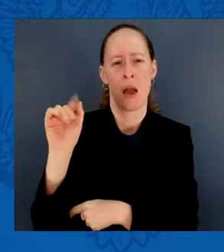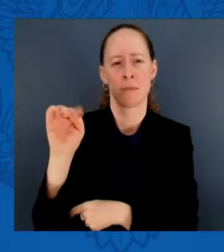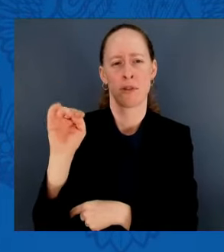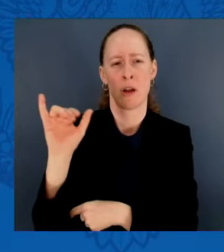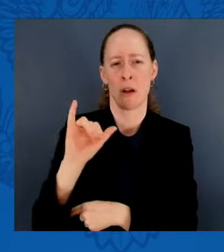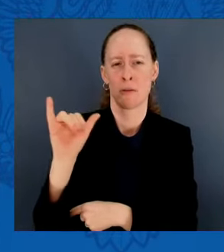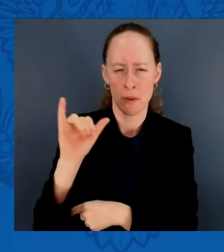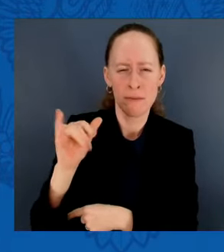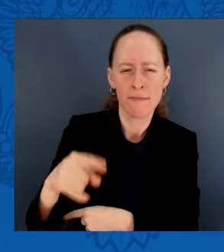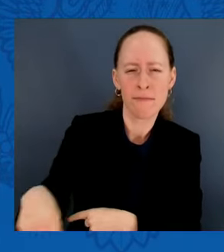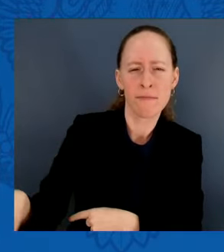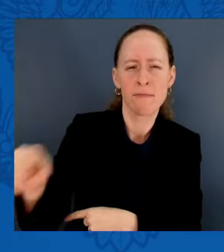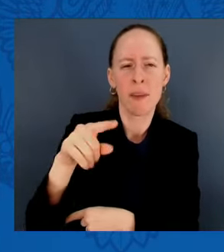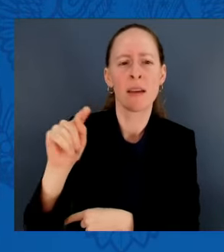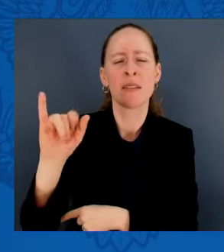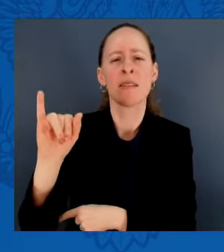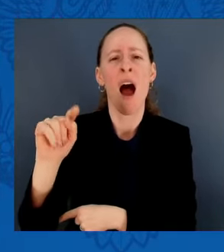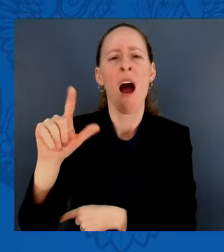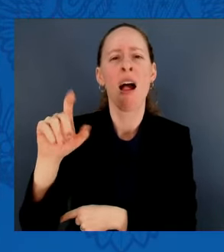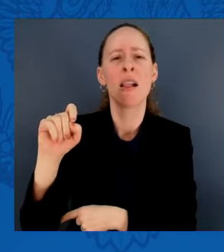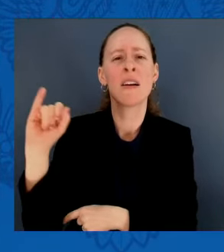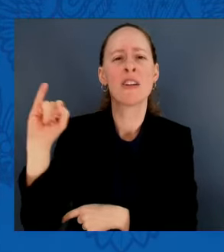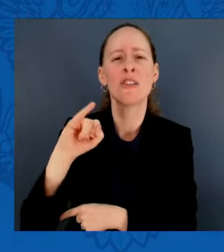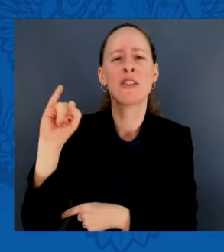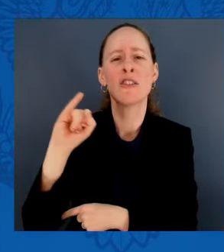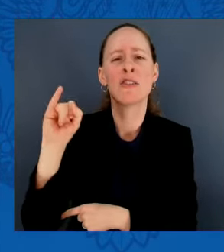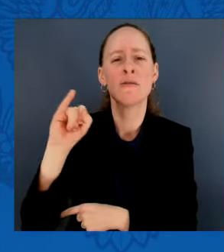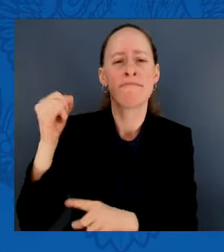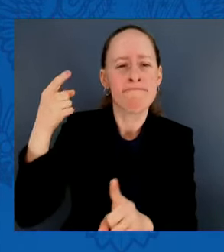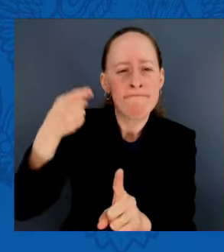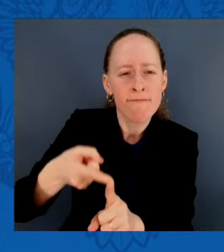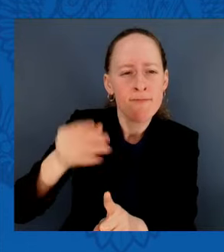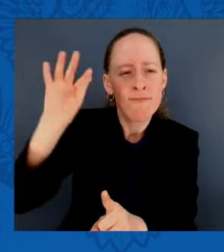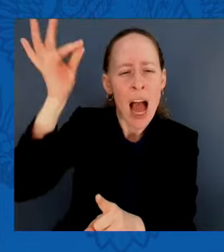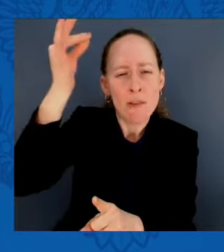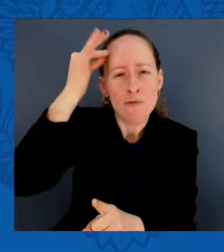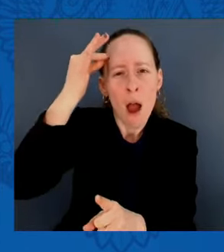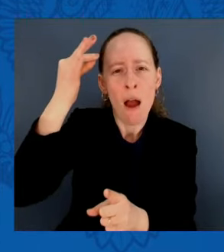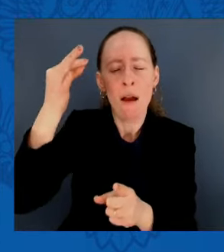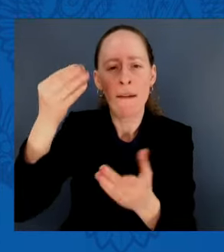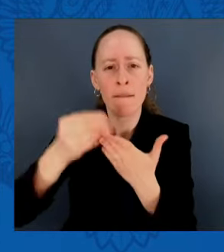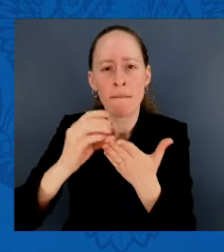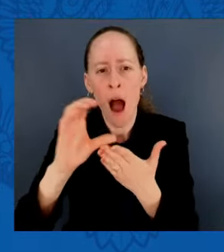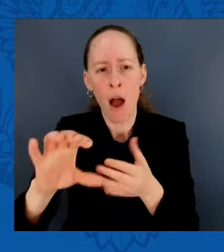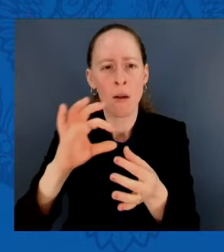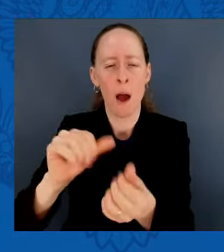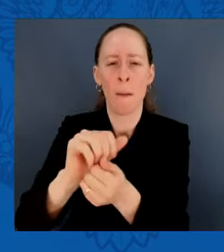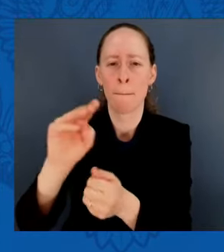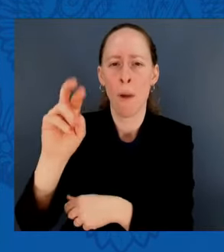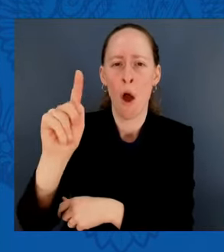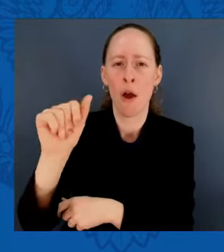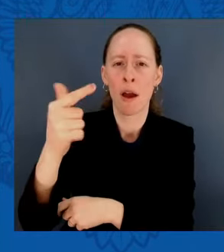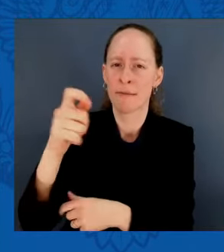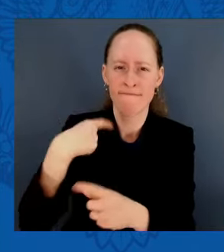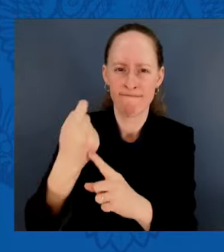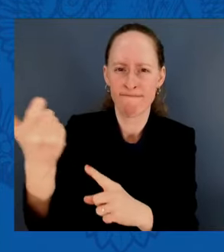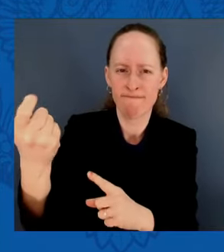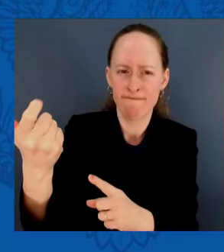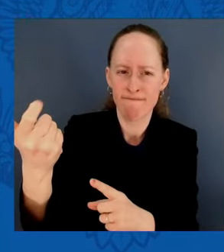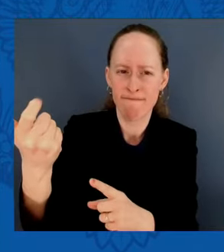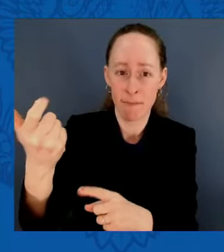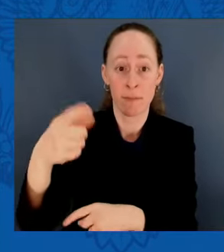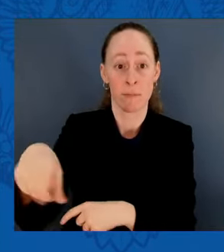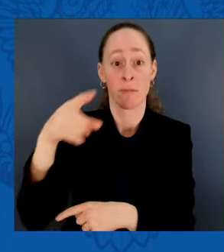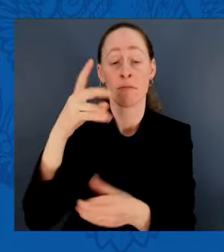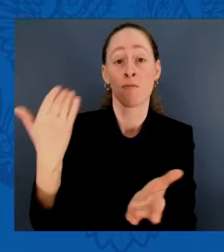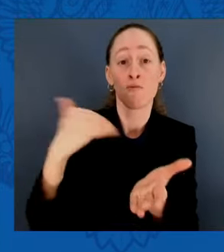you refinance your home, you can save $1,000 or more as a consequence. For millions of